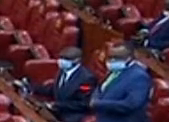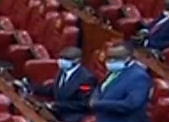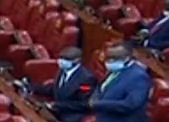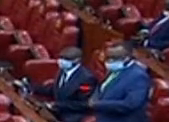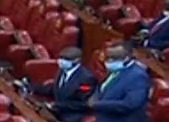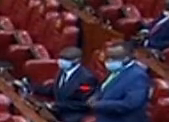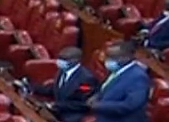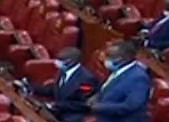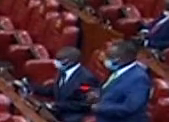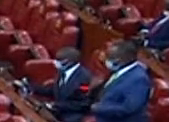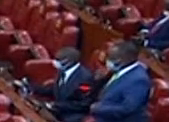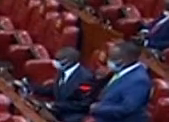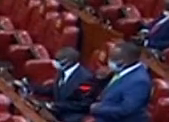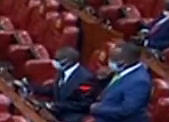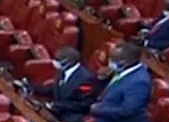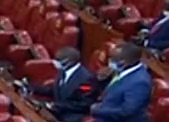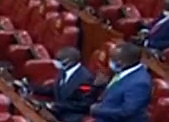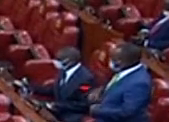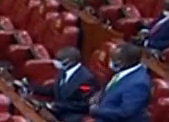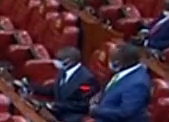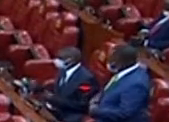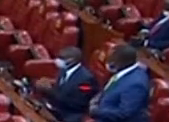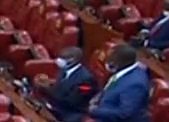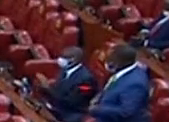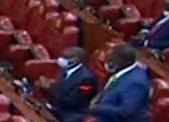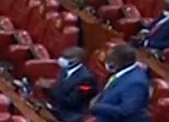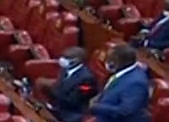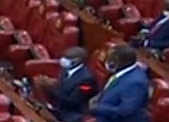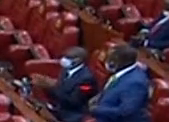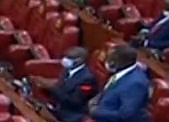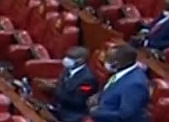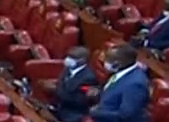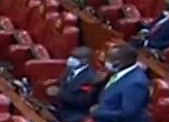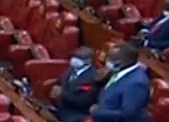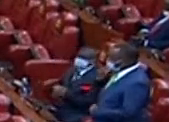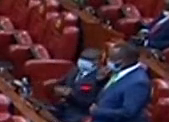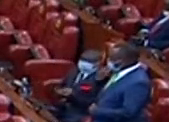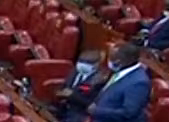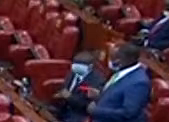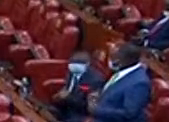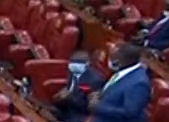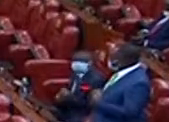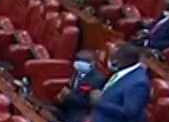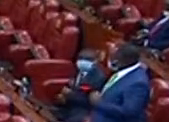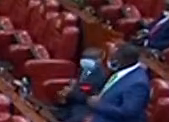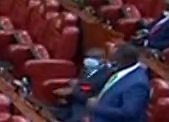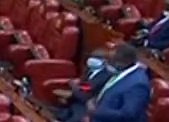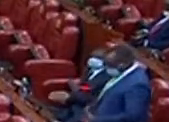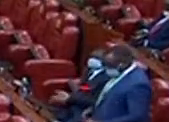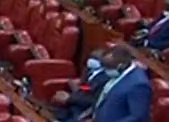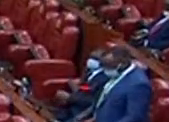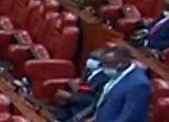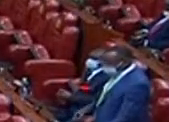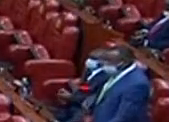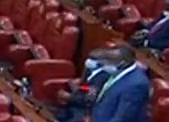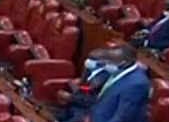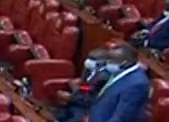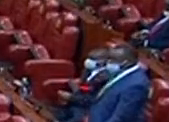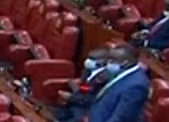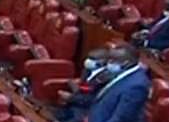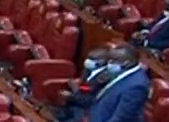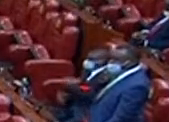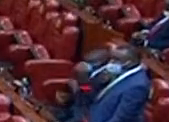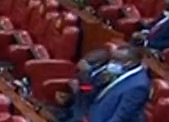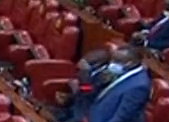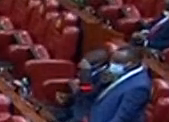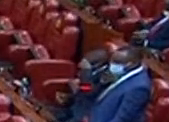chairman of the Ad Hoc Committee, I also want to thank you, Mr. Speaker, in a big way for the big support that you gave this committee. And